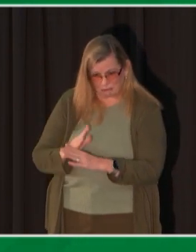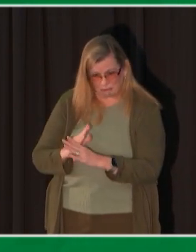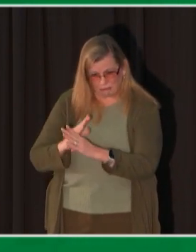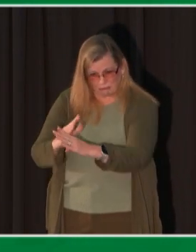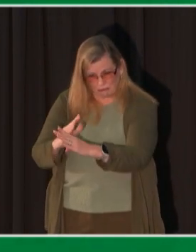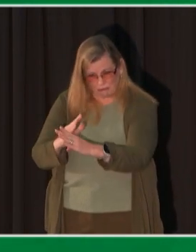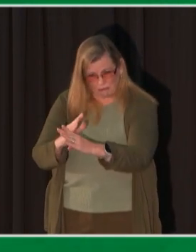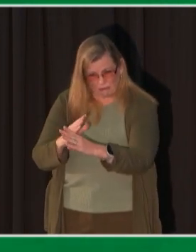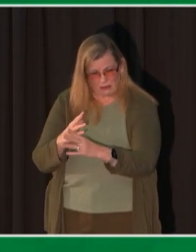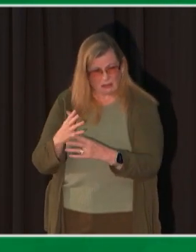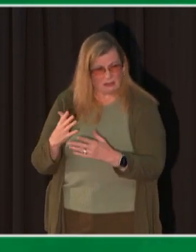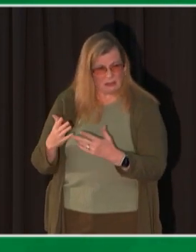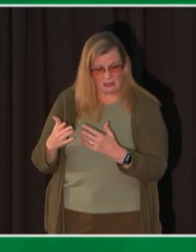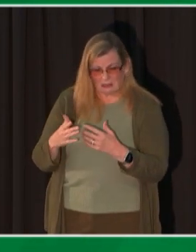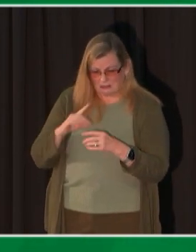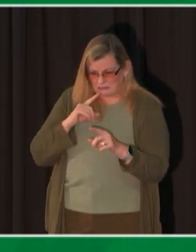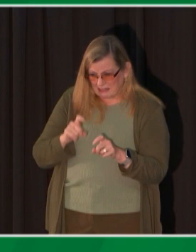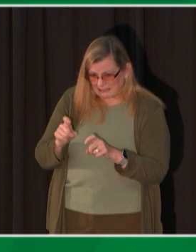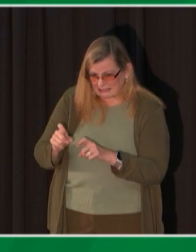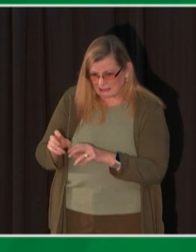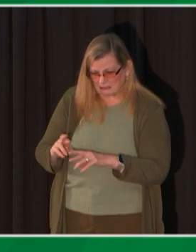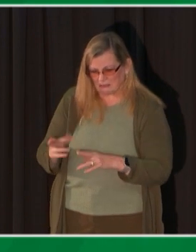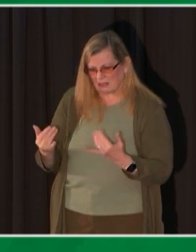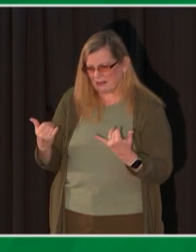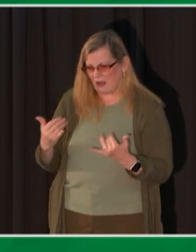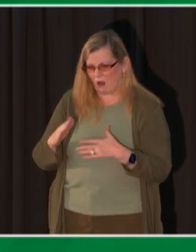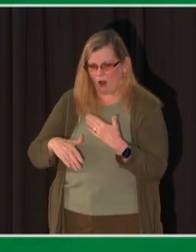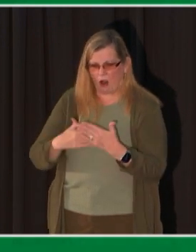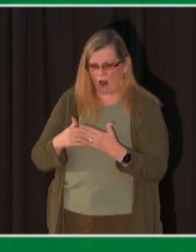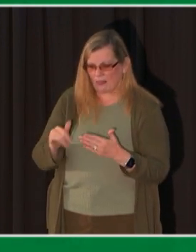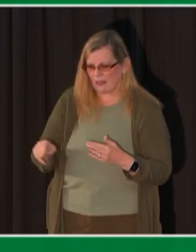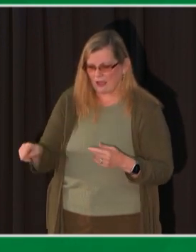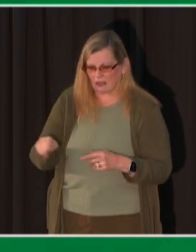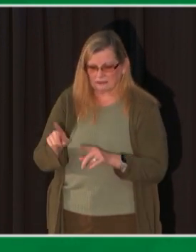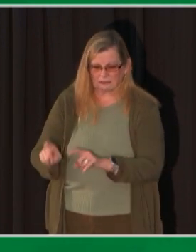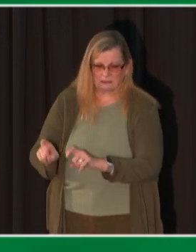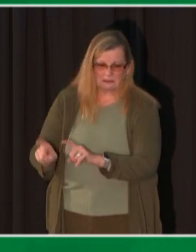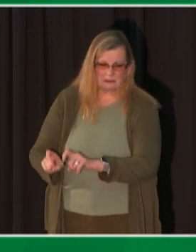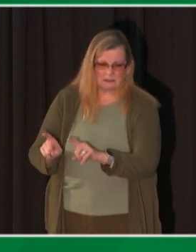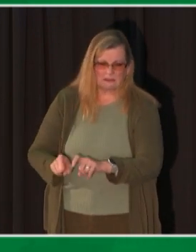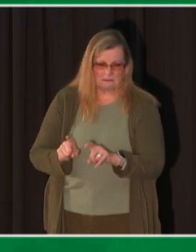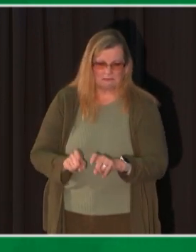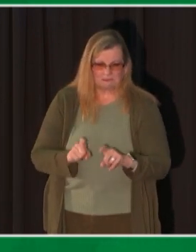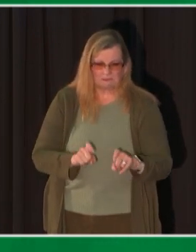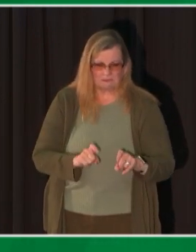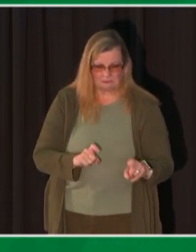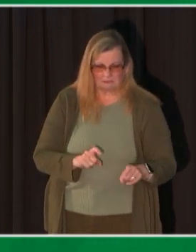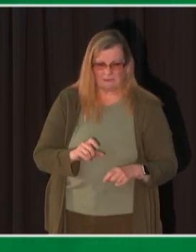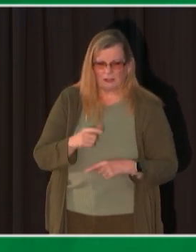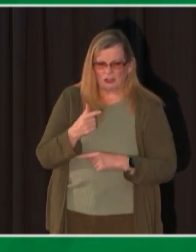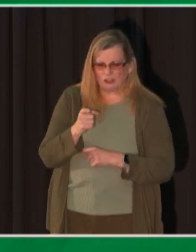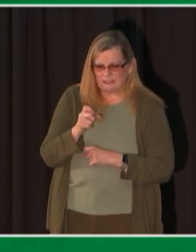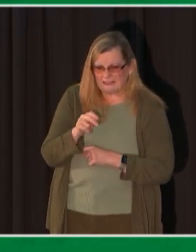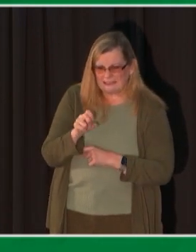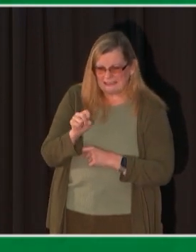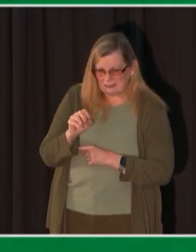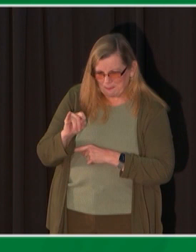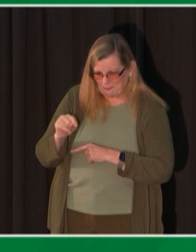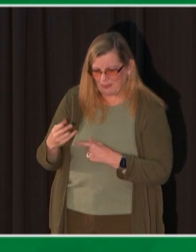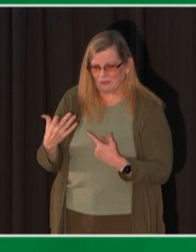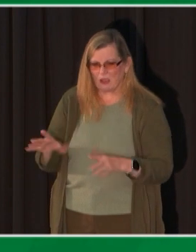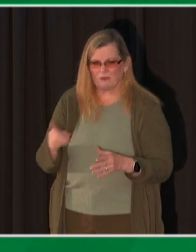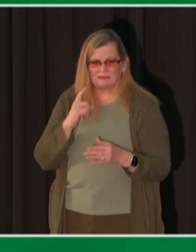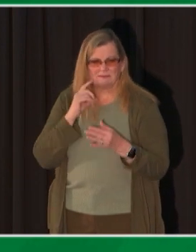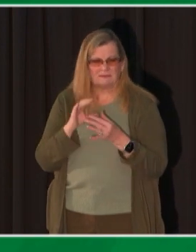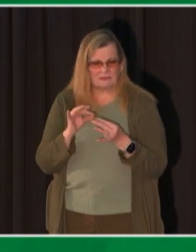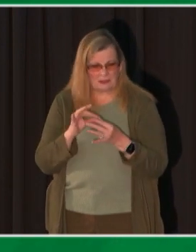testing is here in the district. And as Dr. Smith mentioned earlier this week, we're putting our processes in place to be able to have